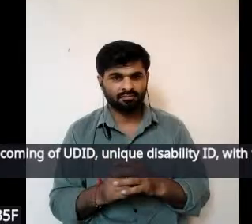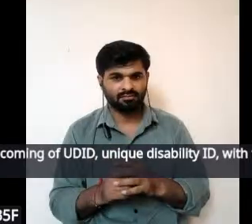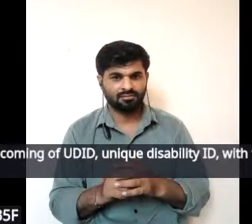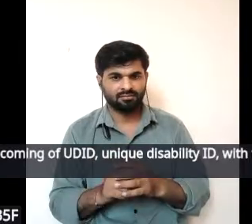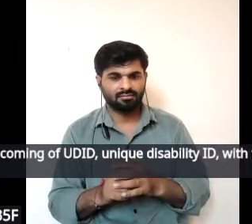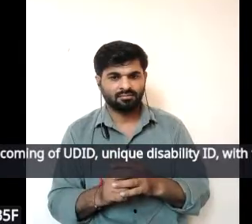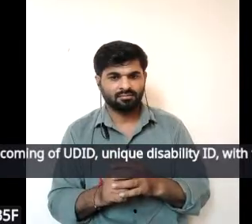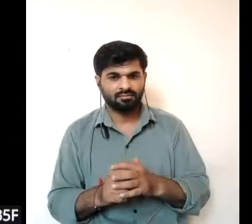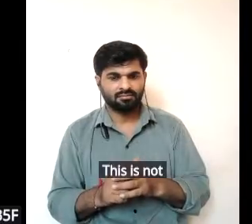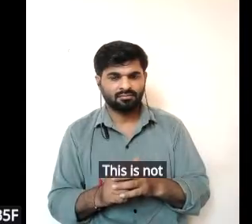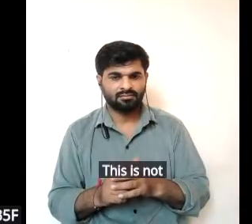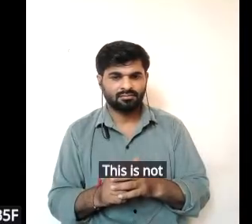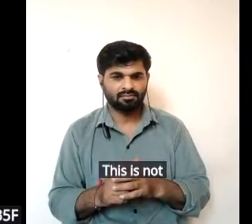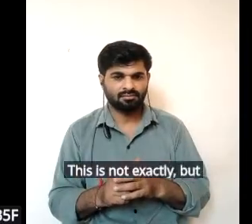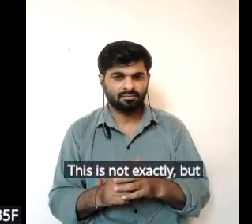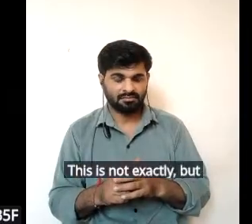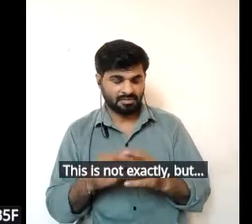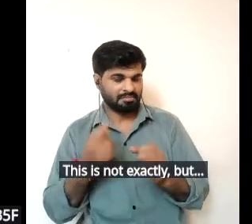this is not exactly, but